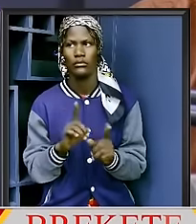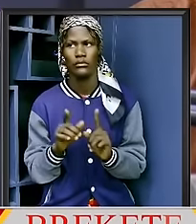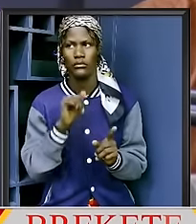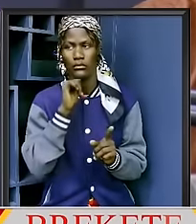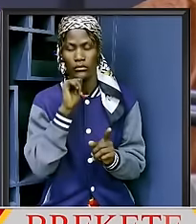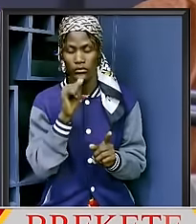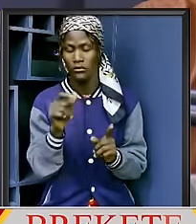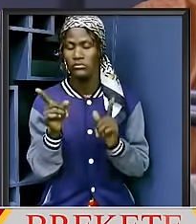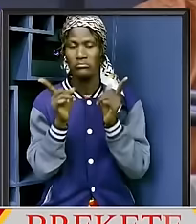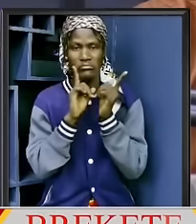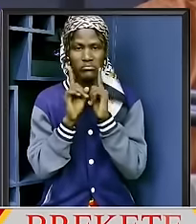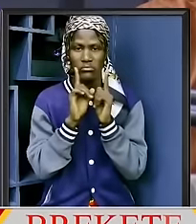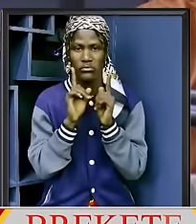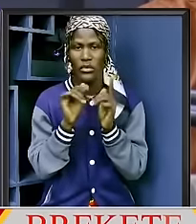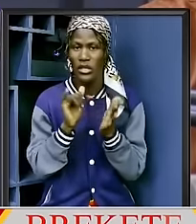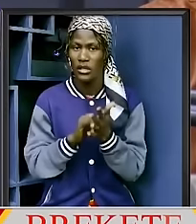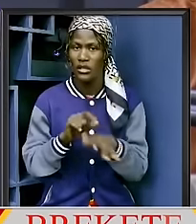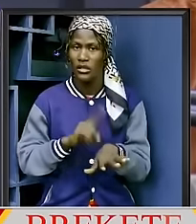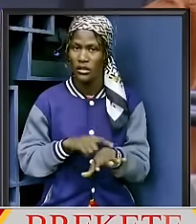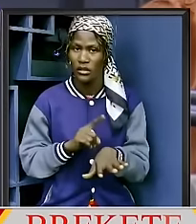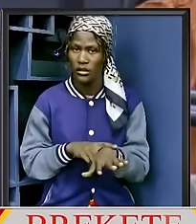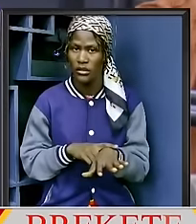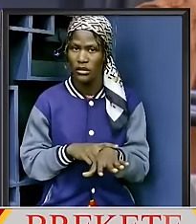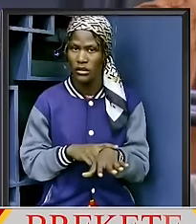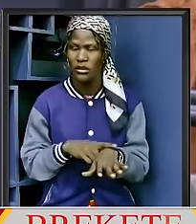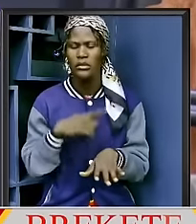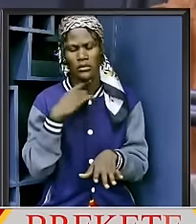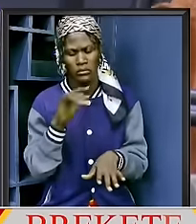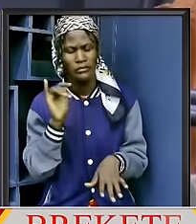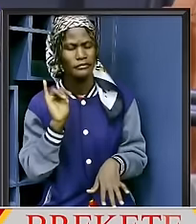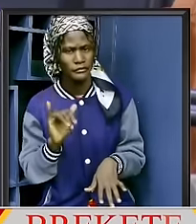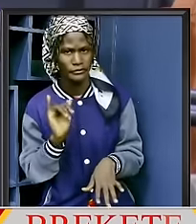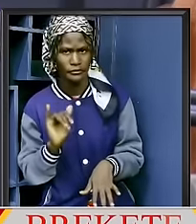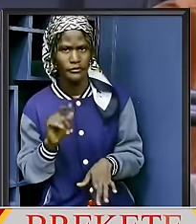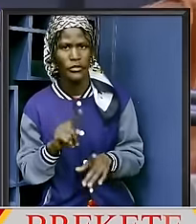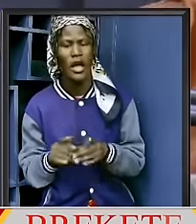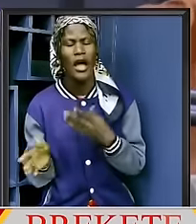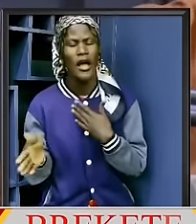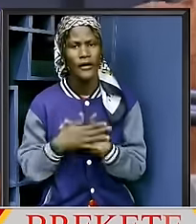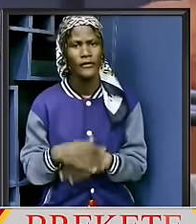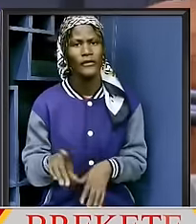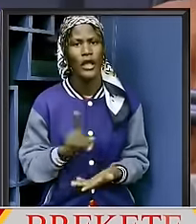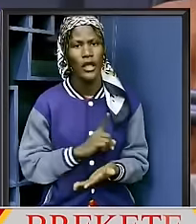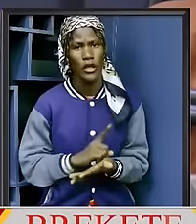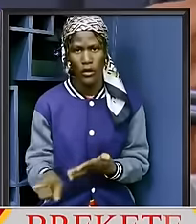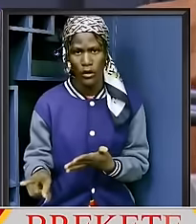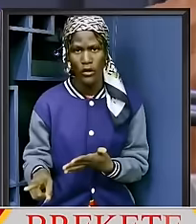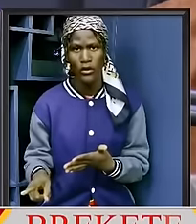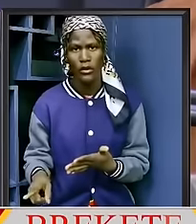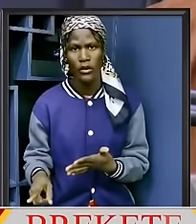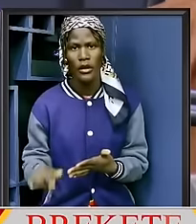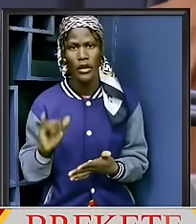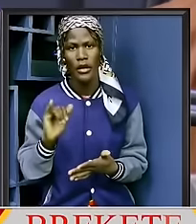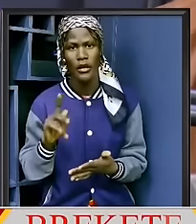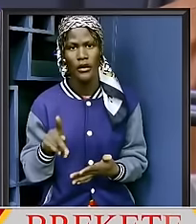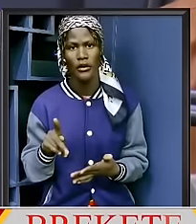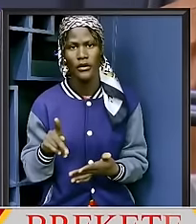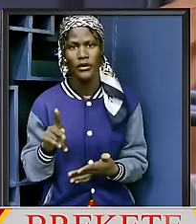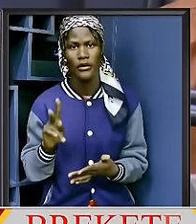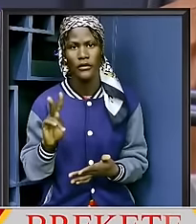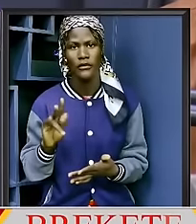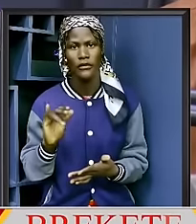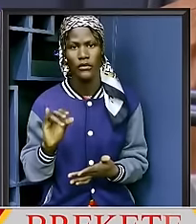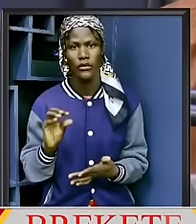That, at that particular time, they accepted. Mm-hmm. So after a week, the IPO called me that, madam. Una get